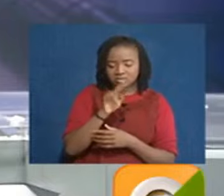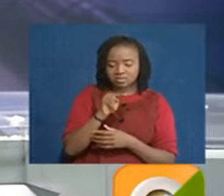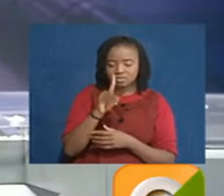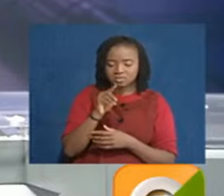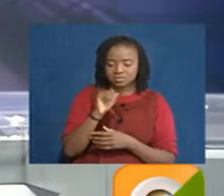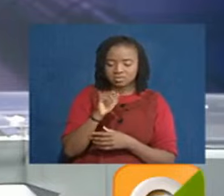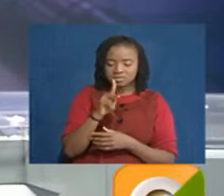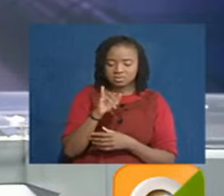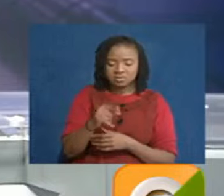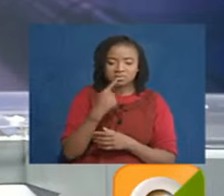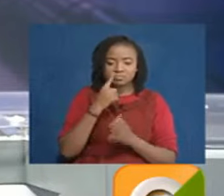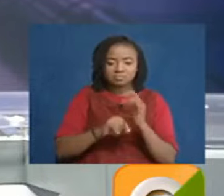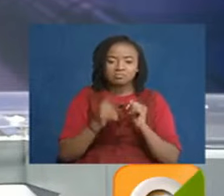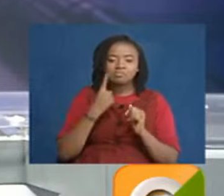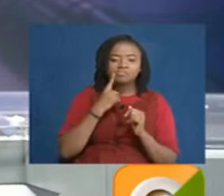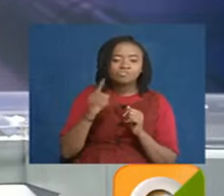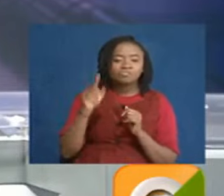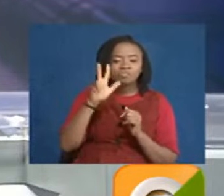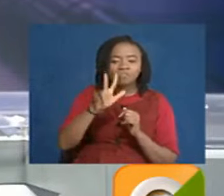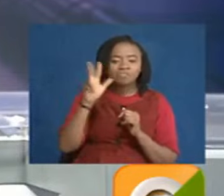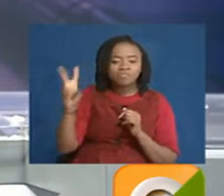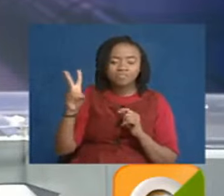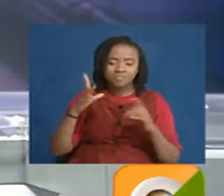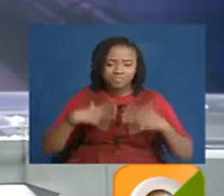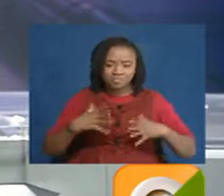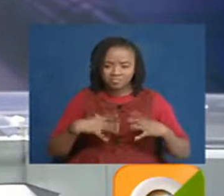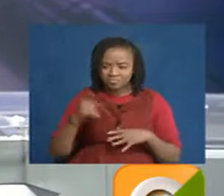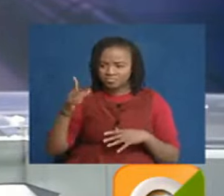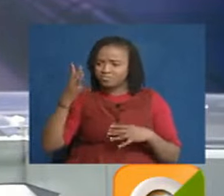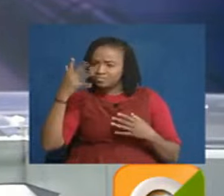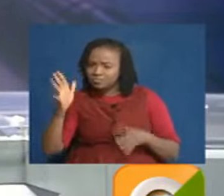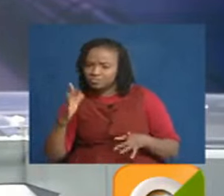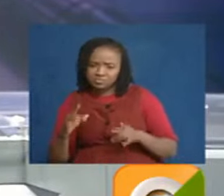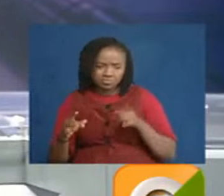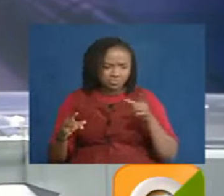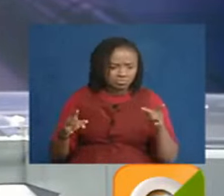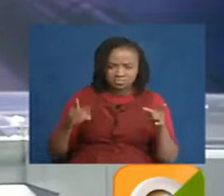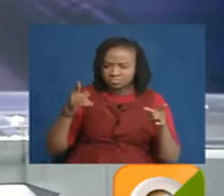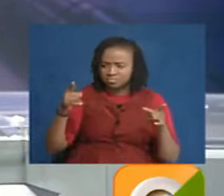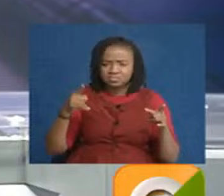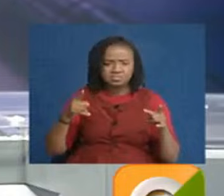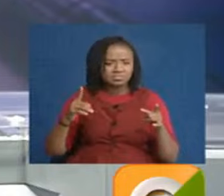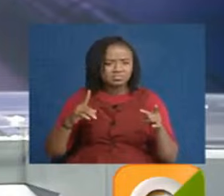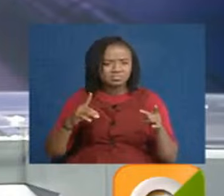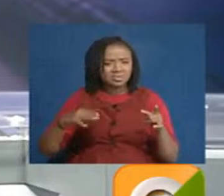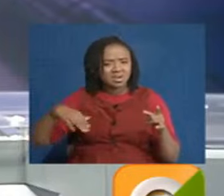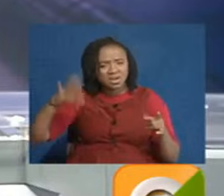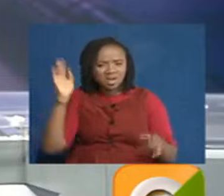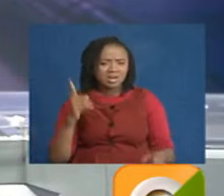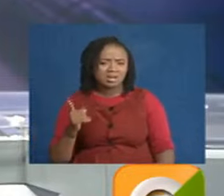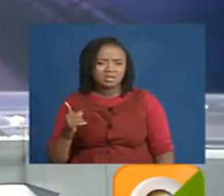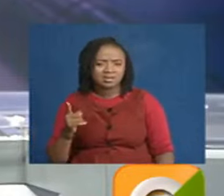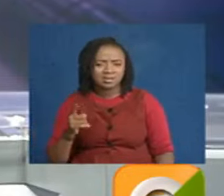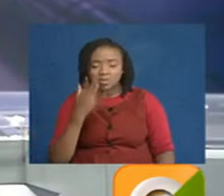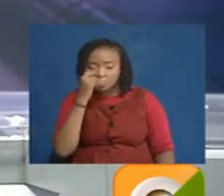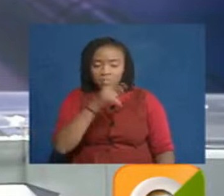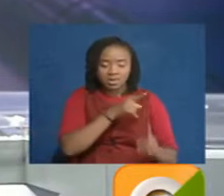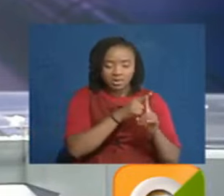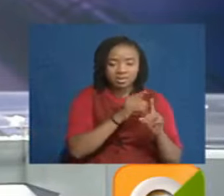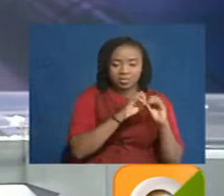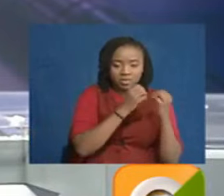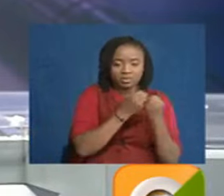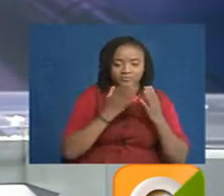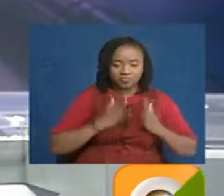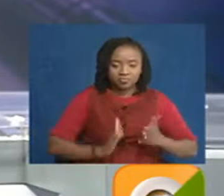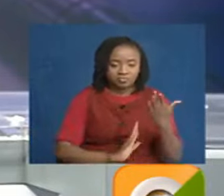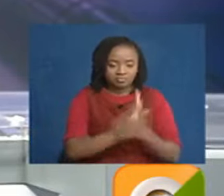132 persons are missing, the number way above what rights groups have said are 65. Despite the Kenya